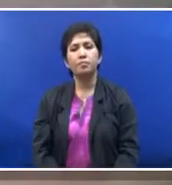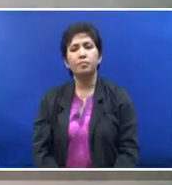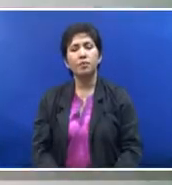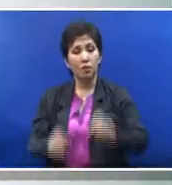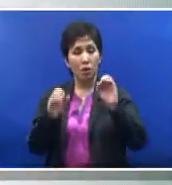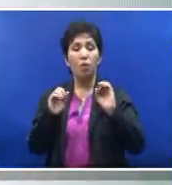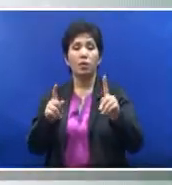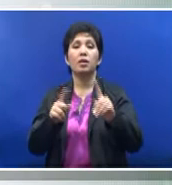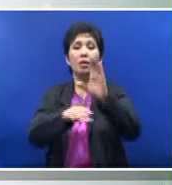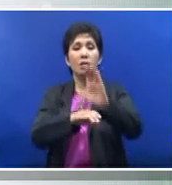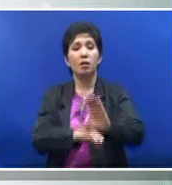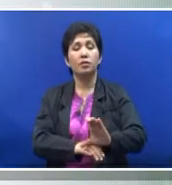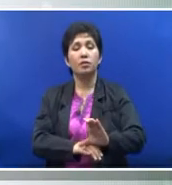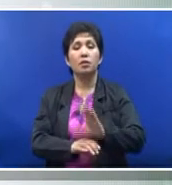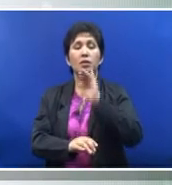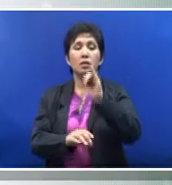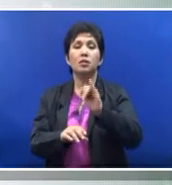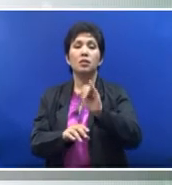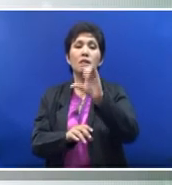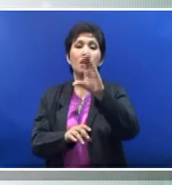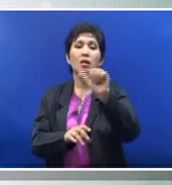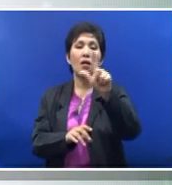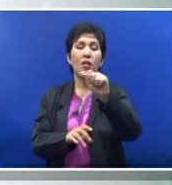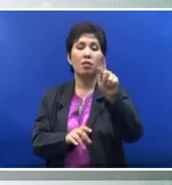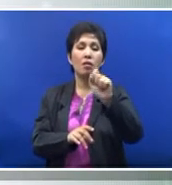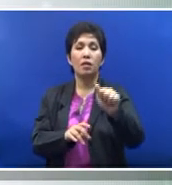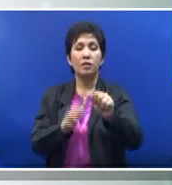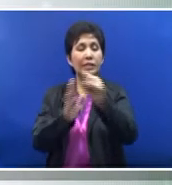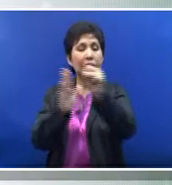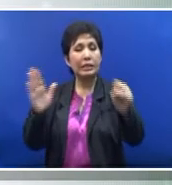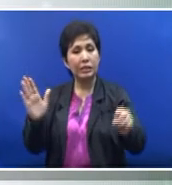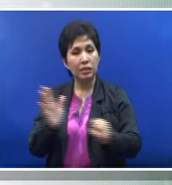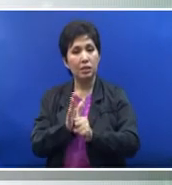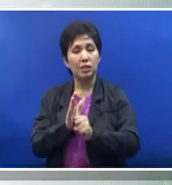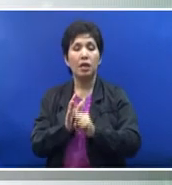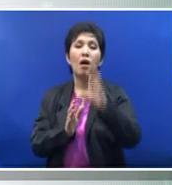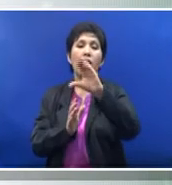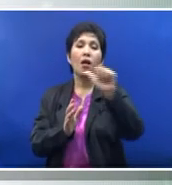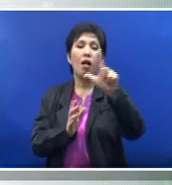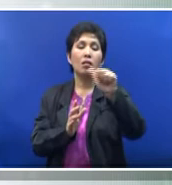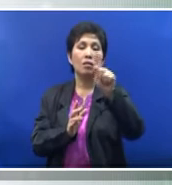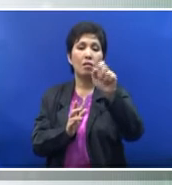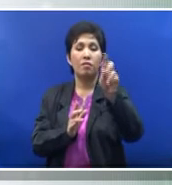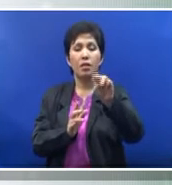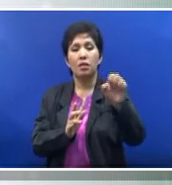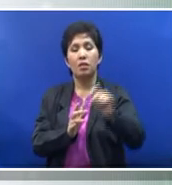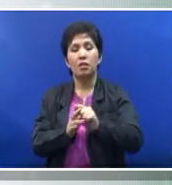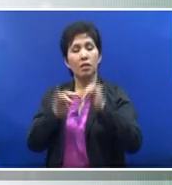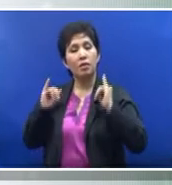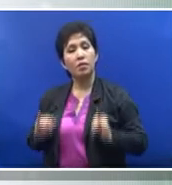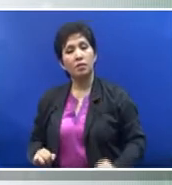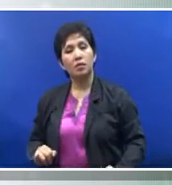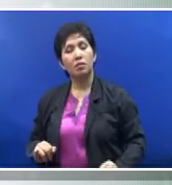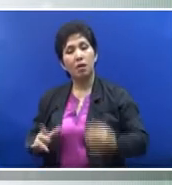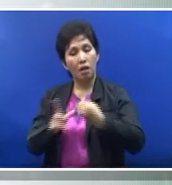Okay, culture is cultivated. The key terms here is cultivated. Okay, within the individual, it's